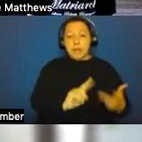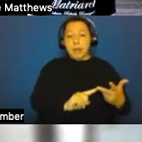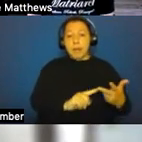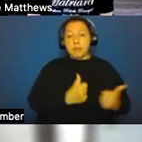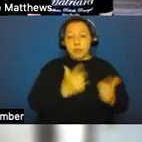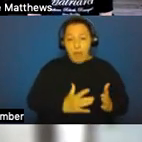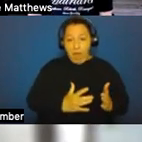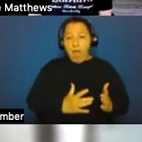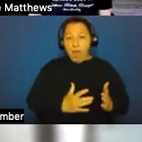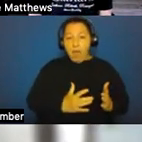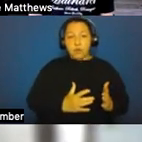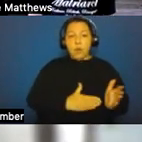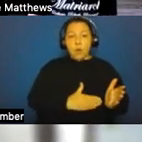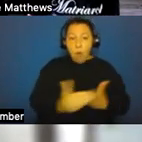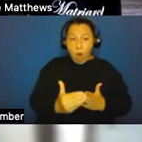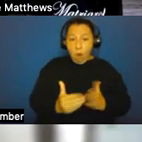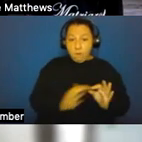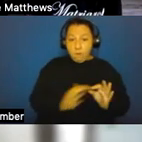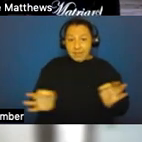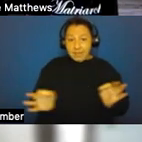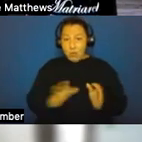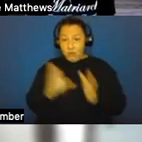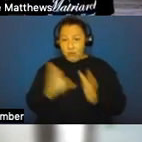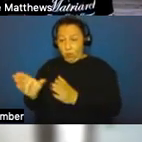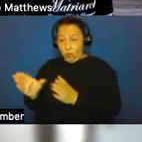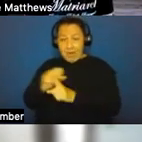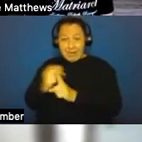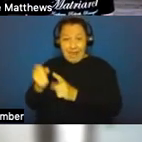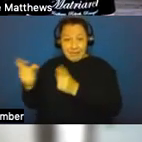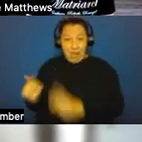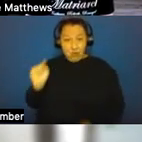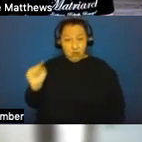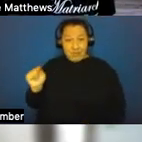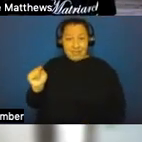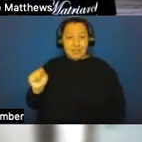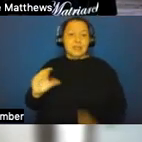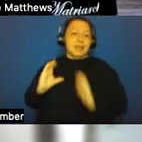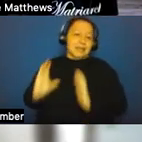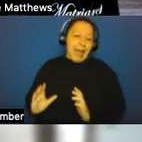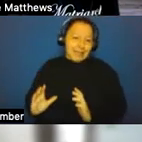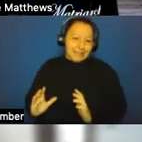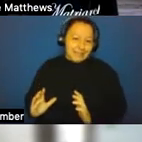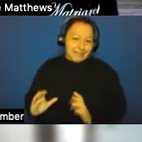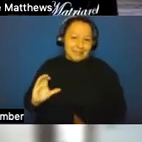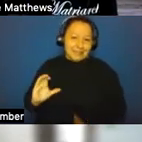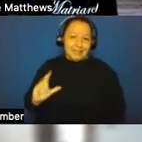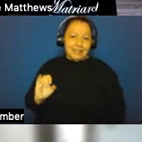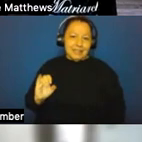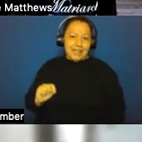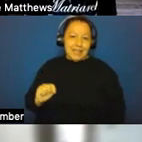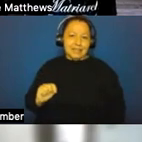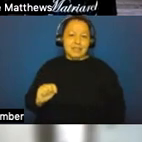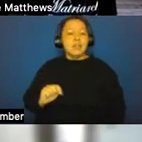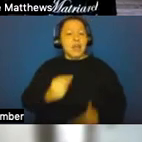Oftentimes the language in the case management model is of a client. So we see that with like therapists have